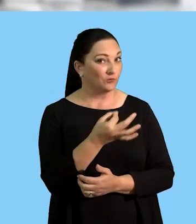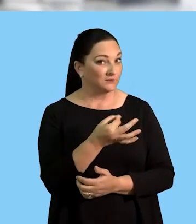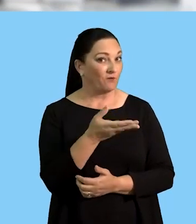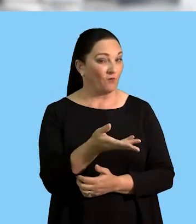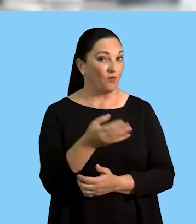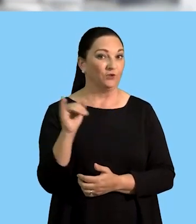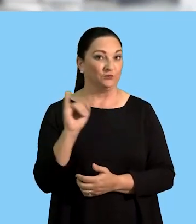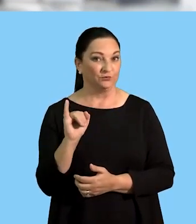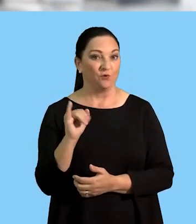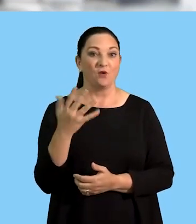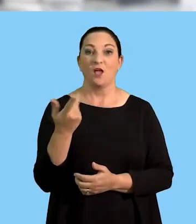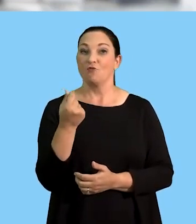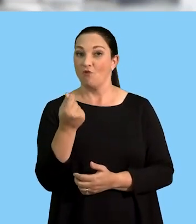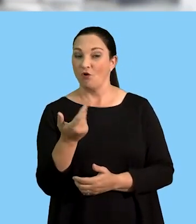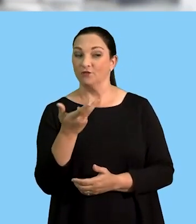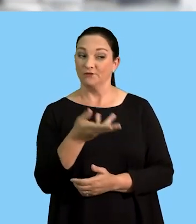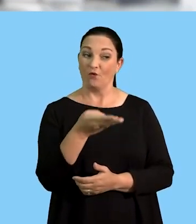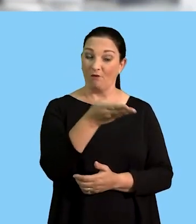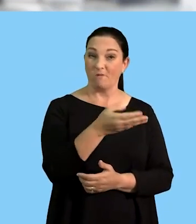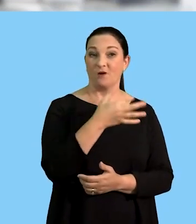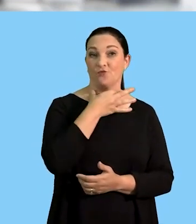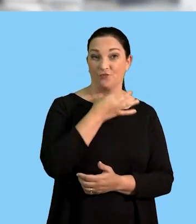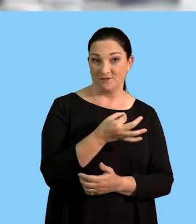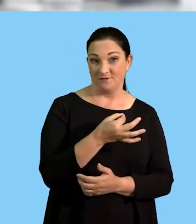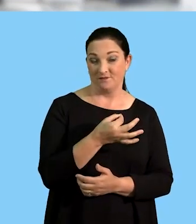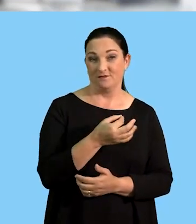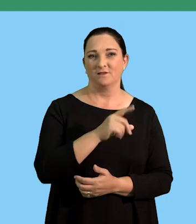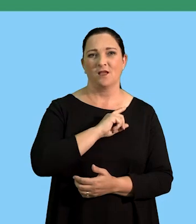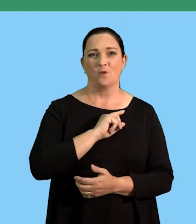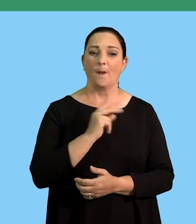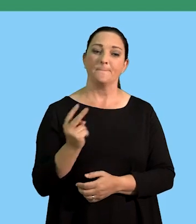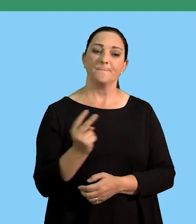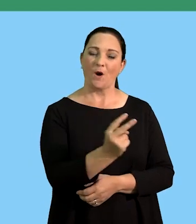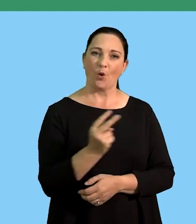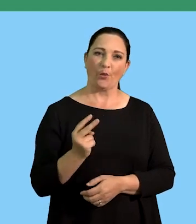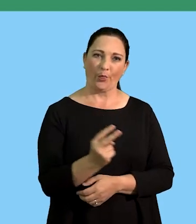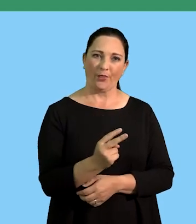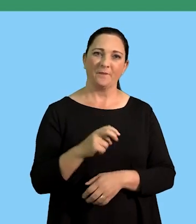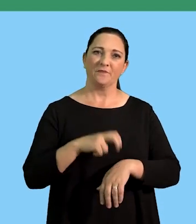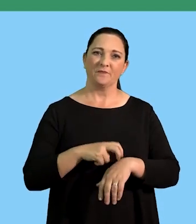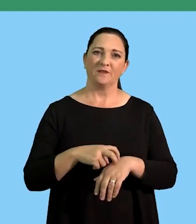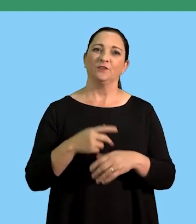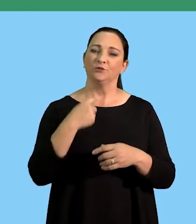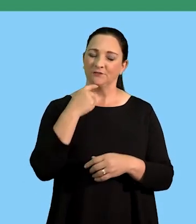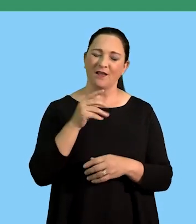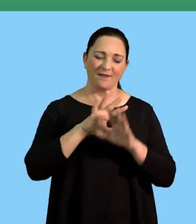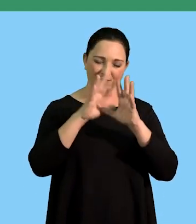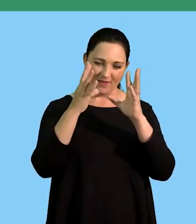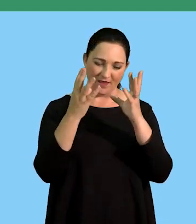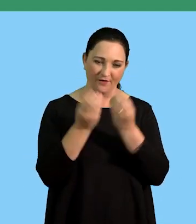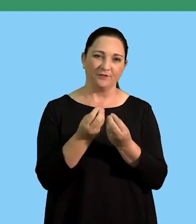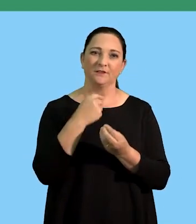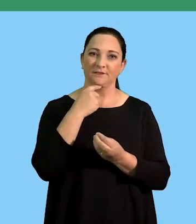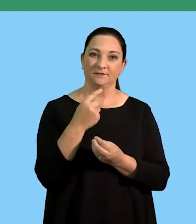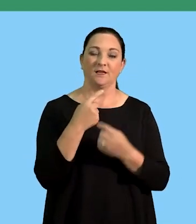insurance and the cost, for instance, associated with your risk. And then both the insurer and the insured must disclose all relevant